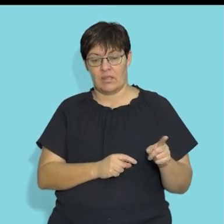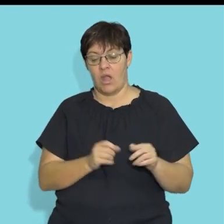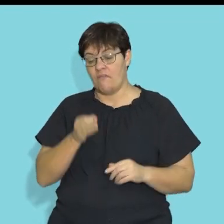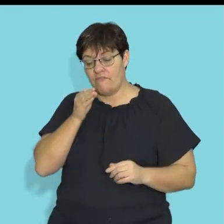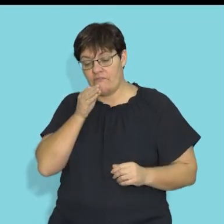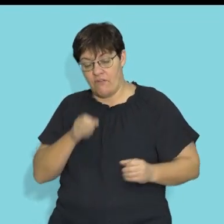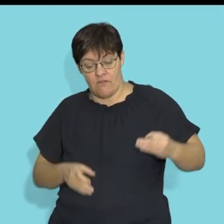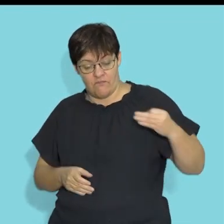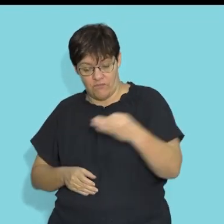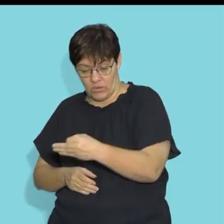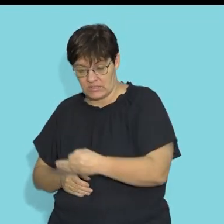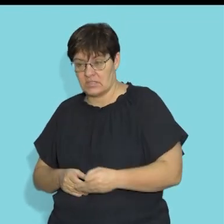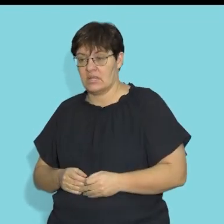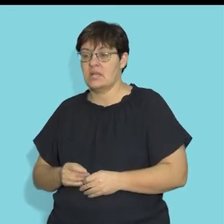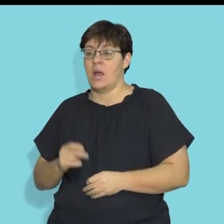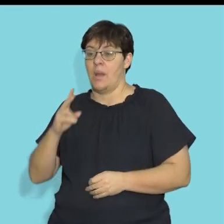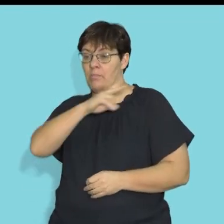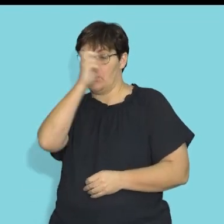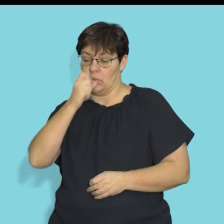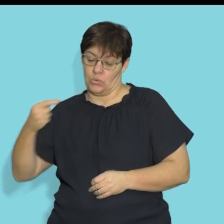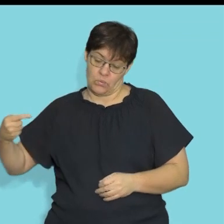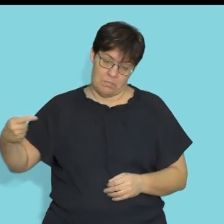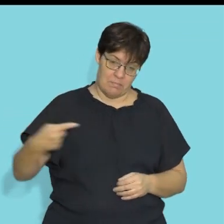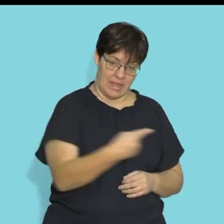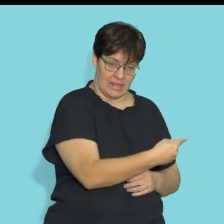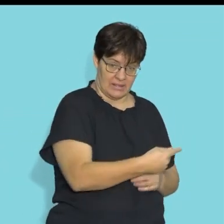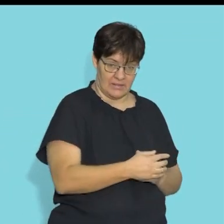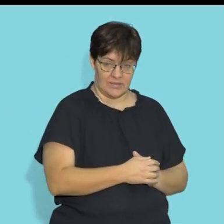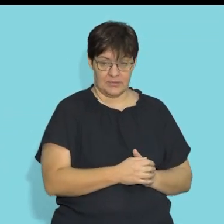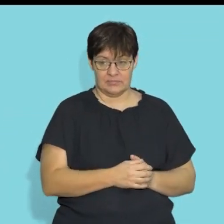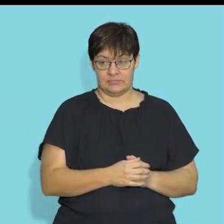forward reaction and the reverse reaction is the blue